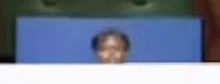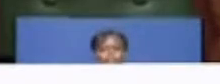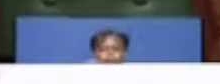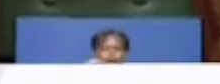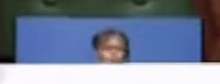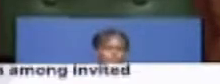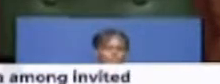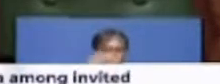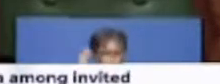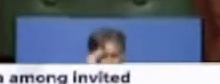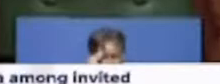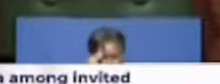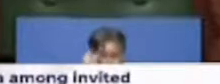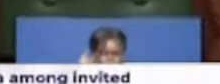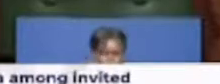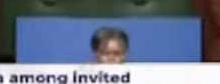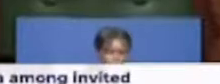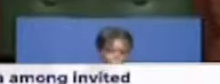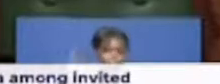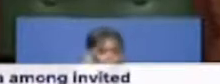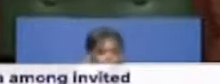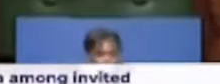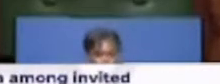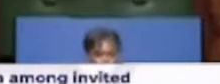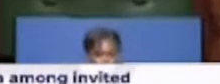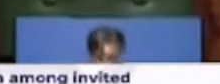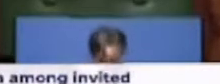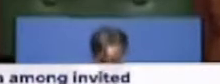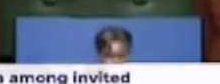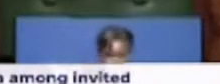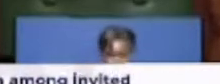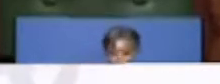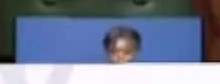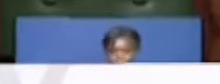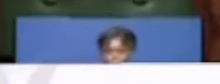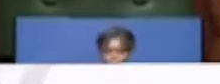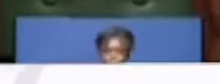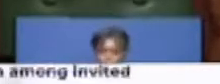a 66.9% transition from primary to secondary